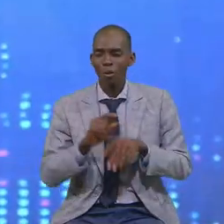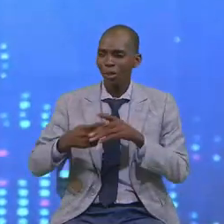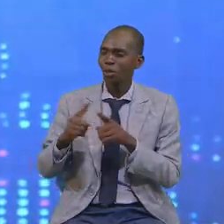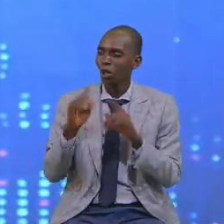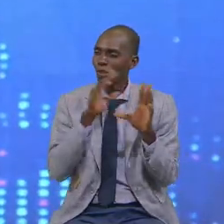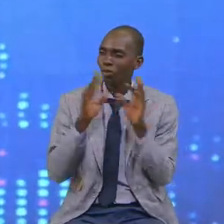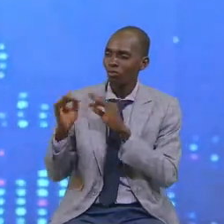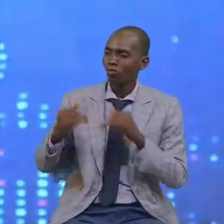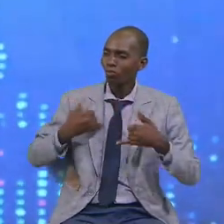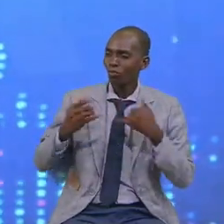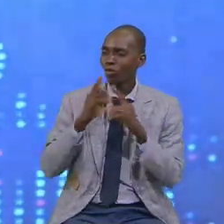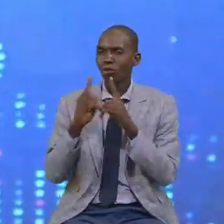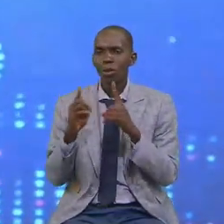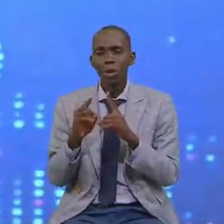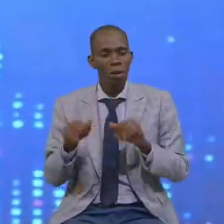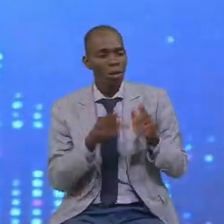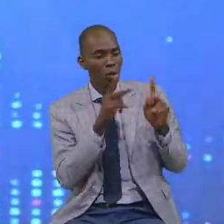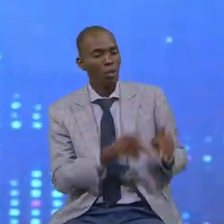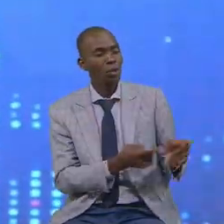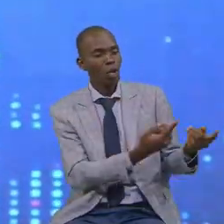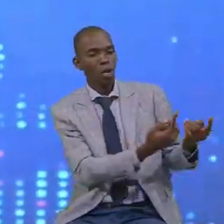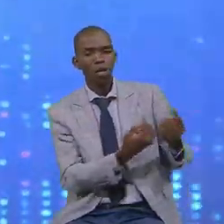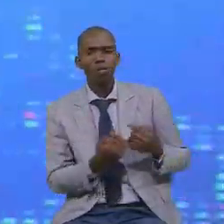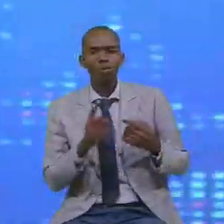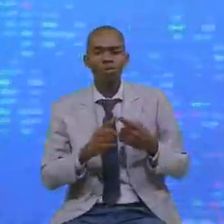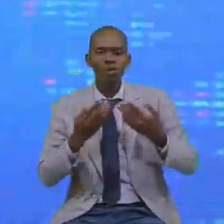person comes. He wants to sell